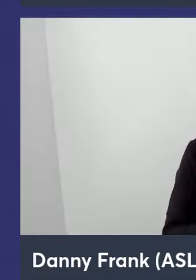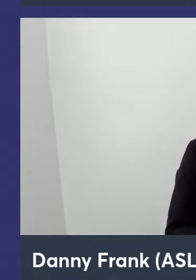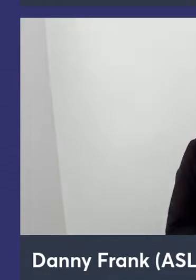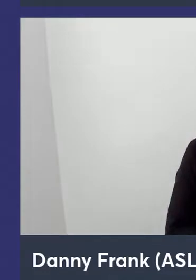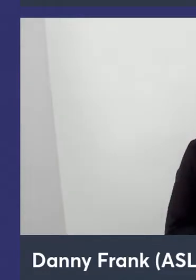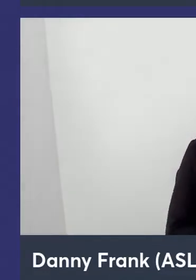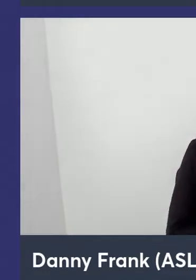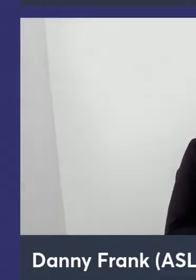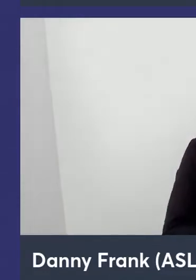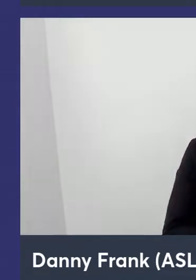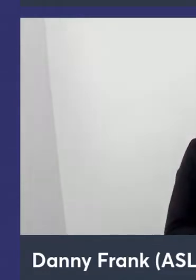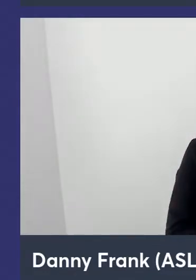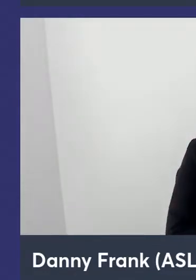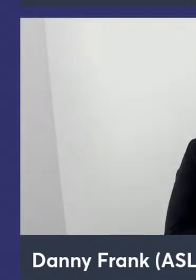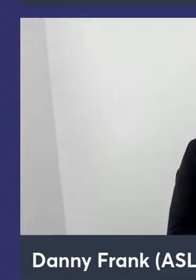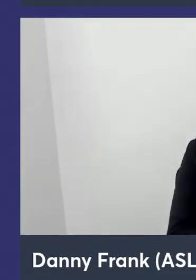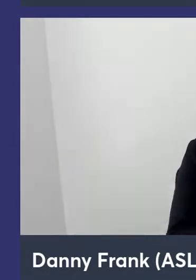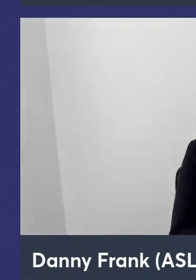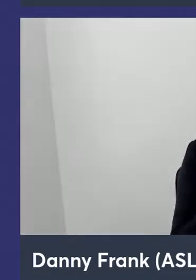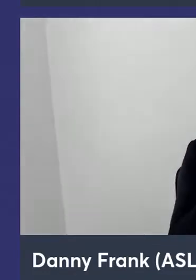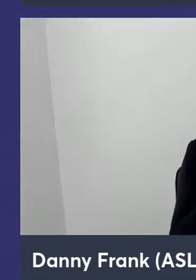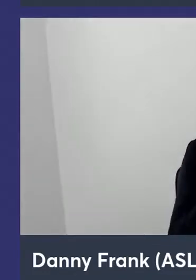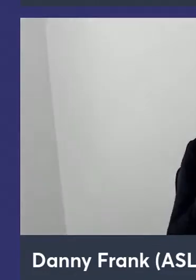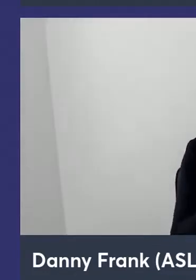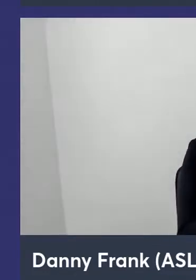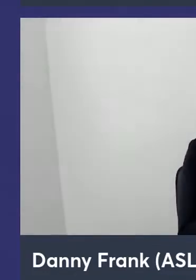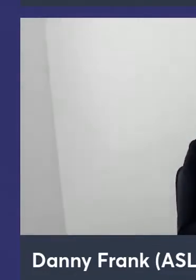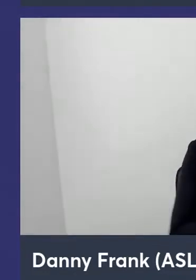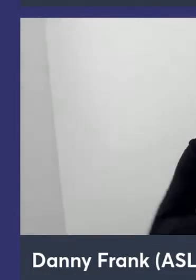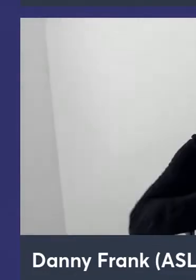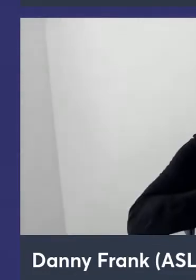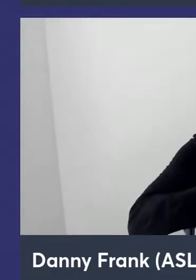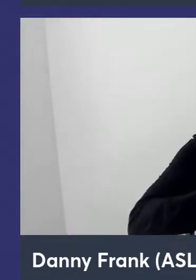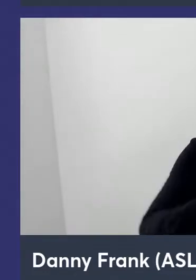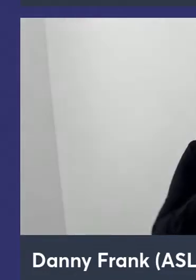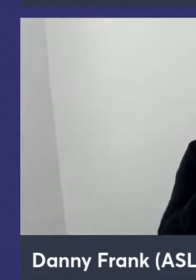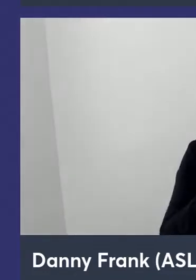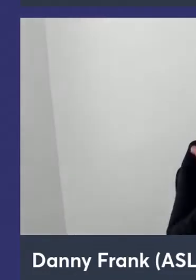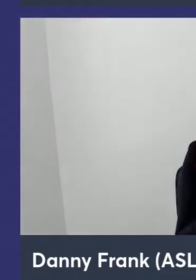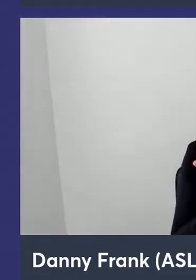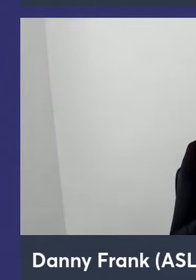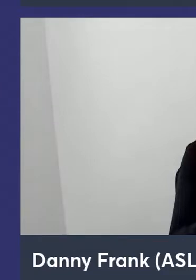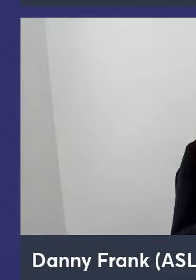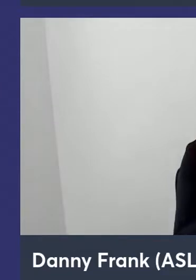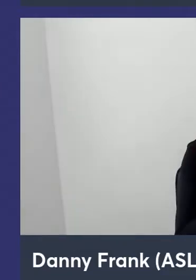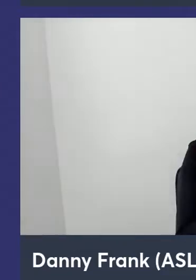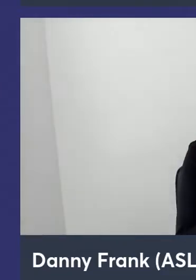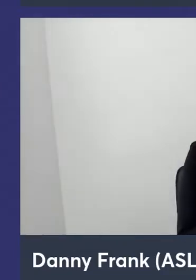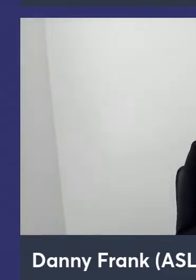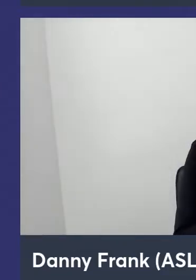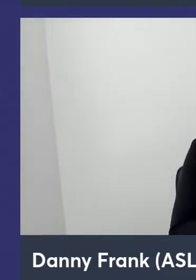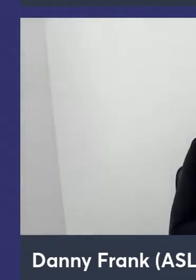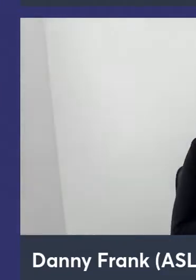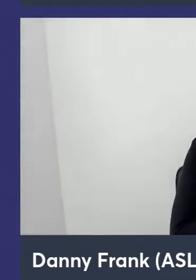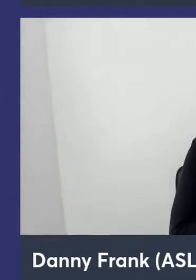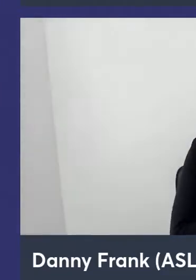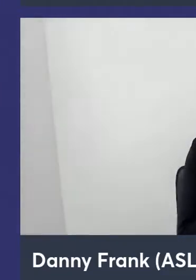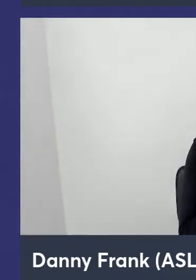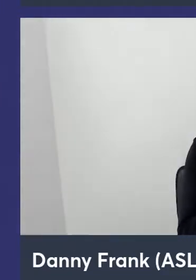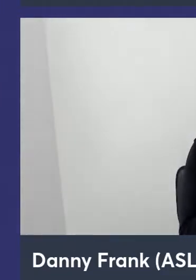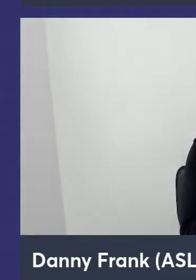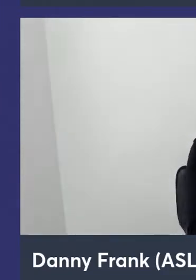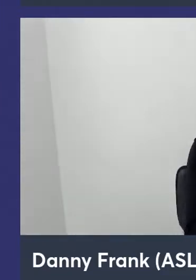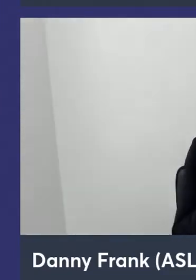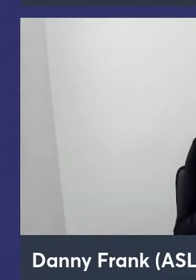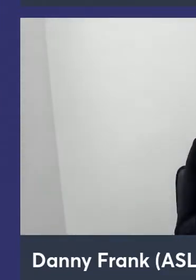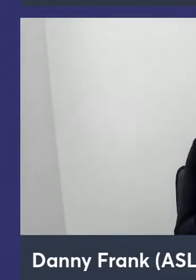essentially use the Ensemble training technique to get models without compromising on the model accuracy. So if I